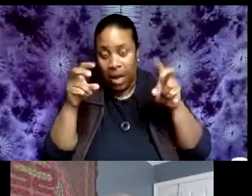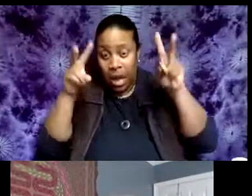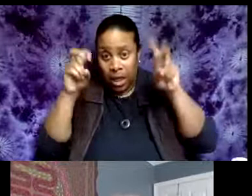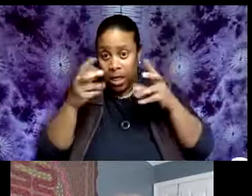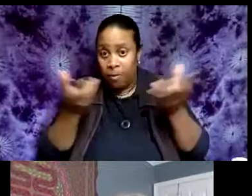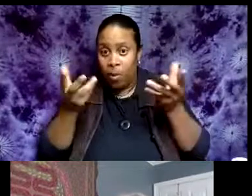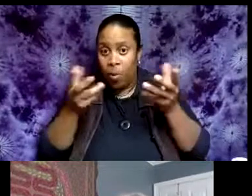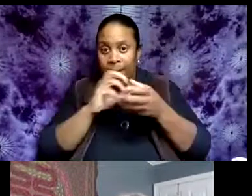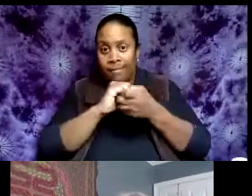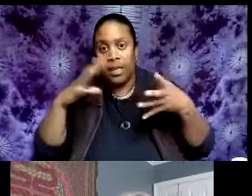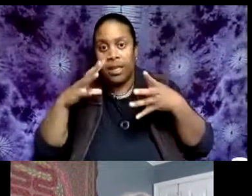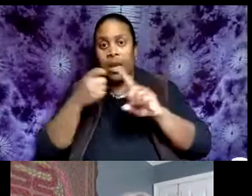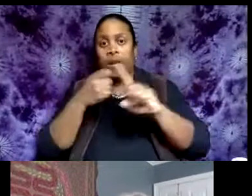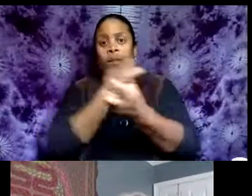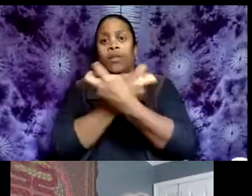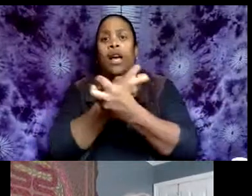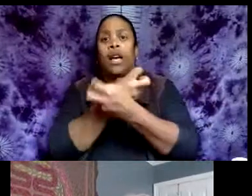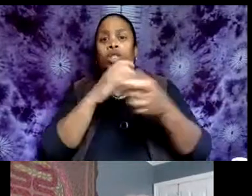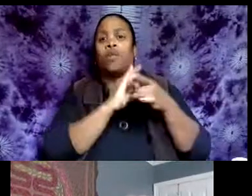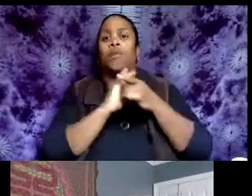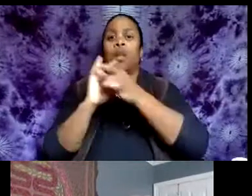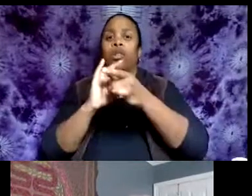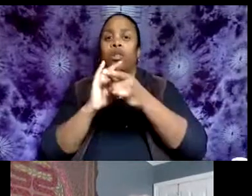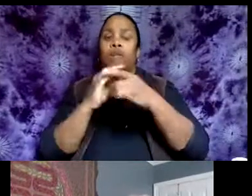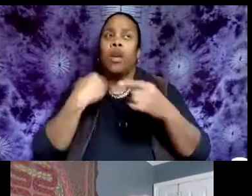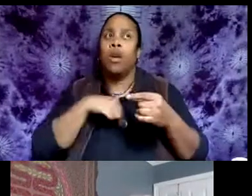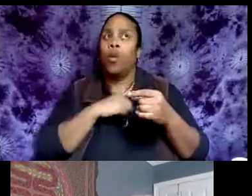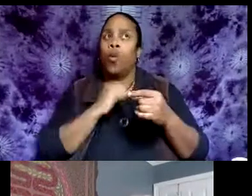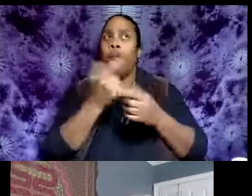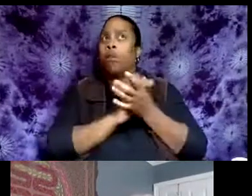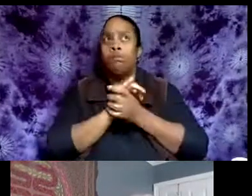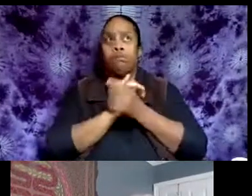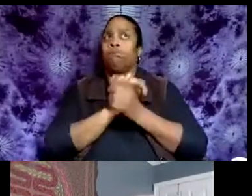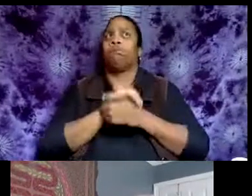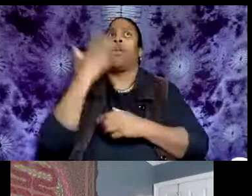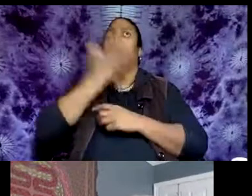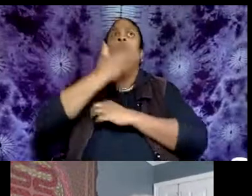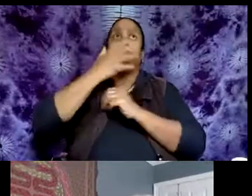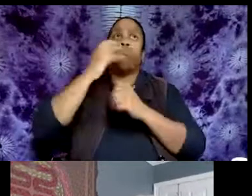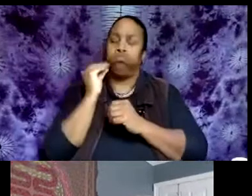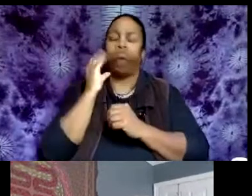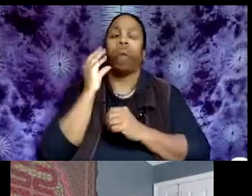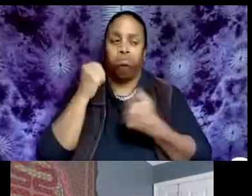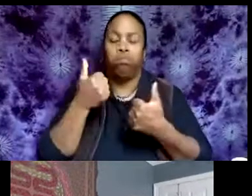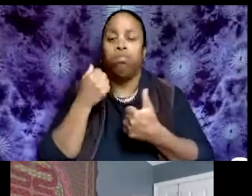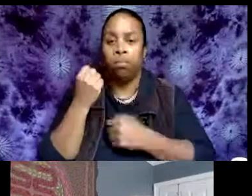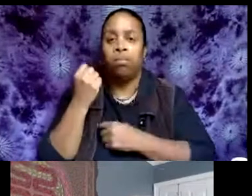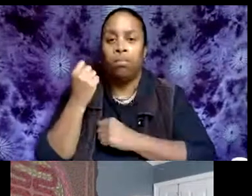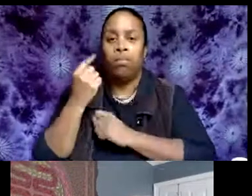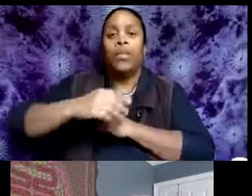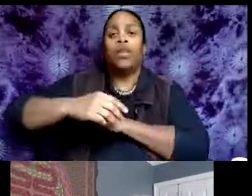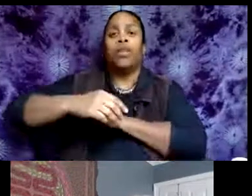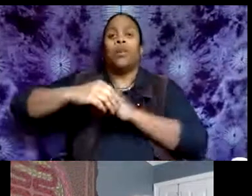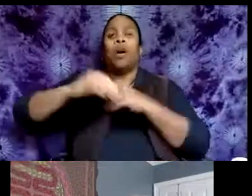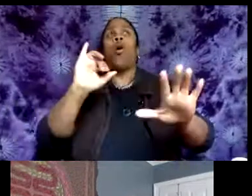relationships. So we're all passionate about this, have specialties in this in some ways. Yeah, and by the way, you can